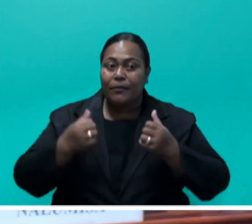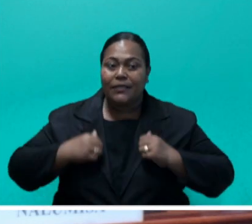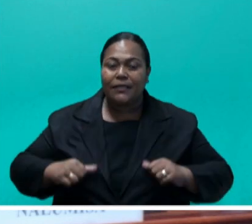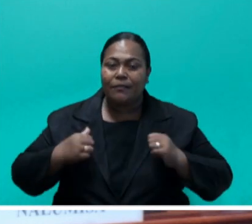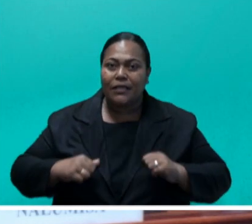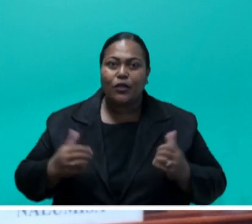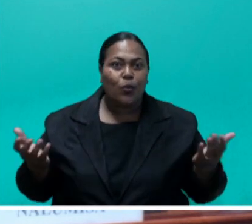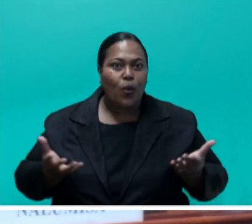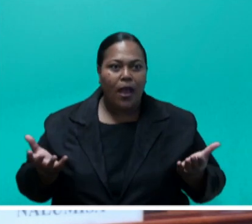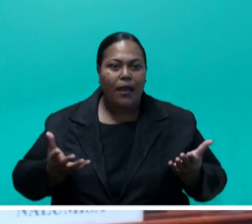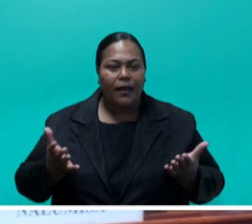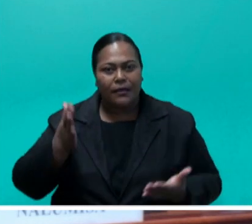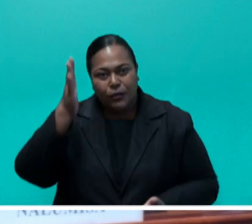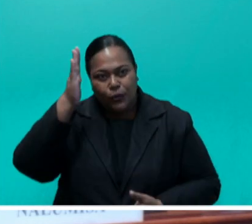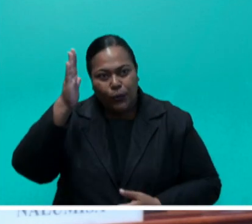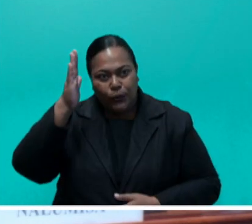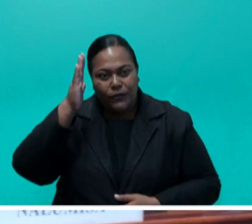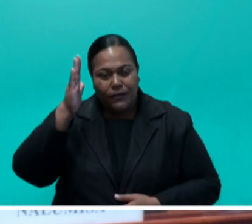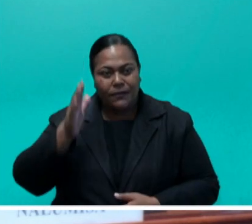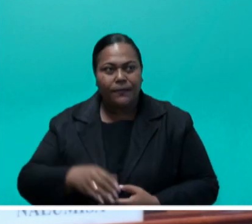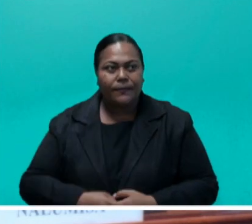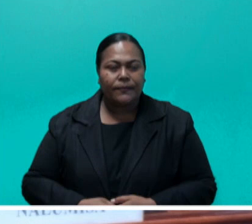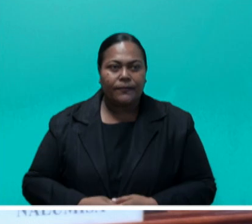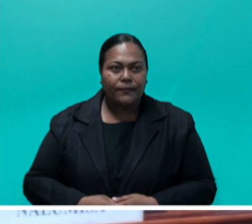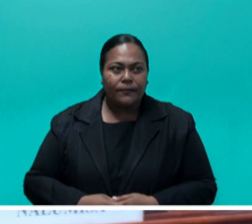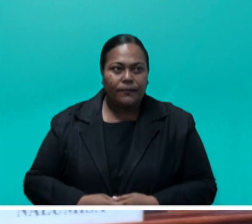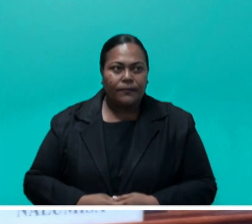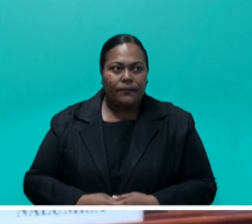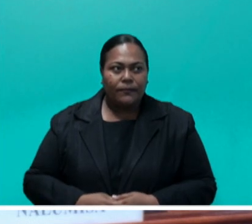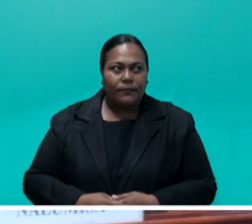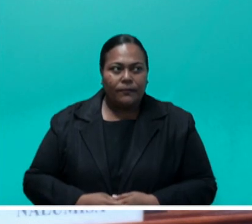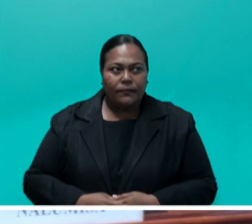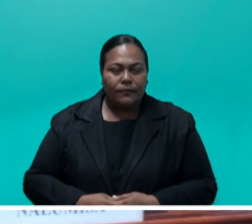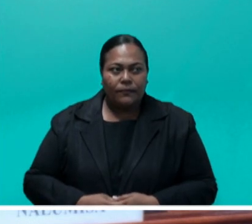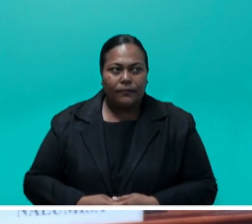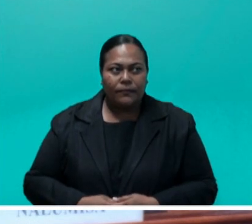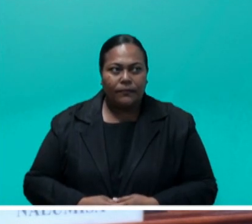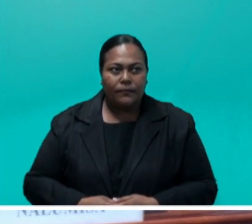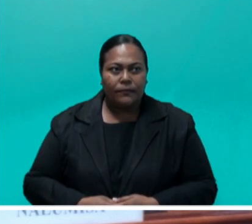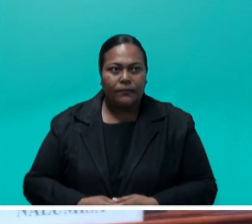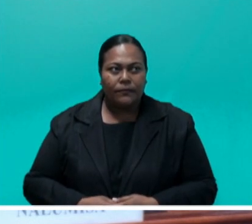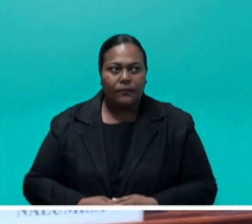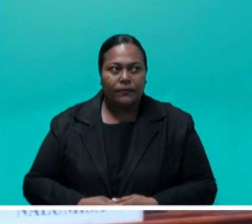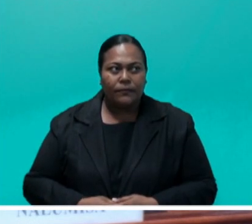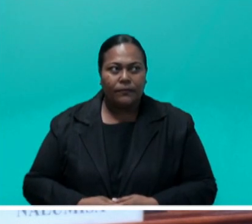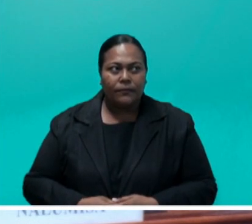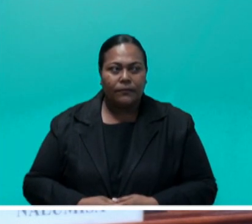mostly in schools and in youth clubs. On achievements, Honourable Speaker,